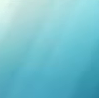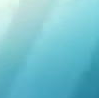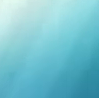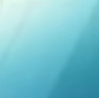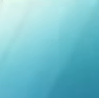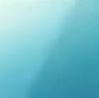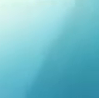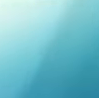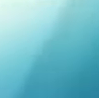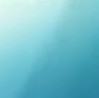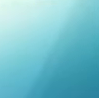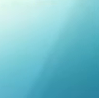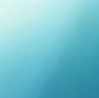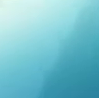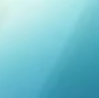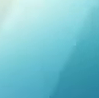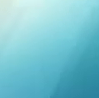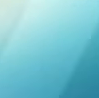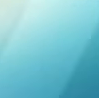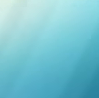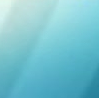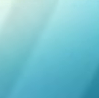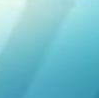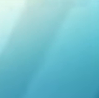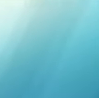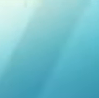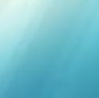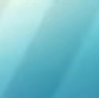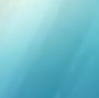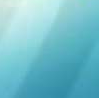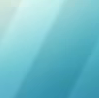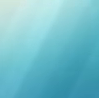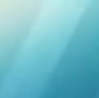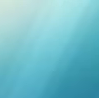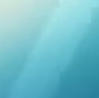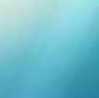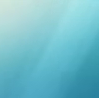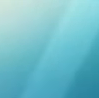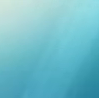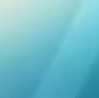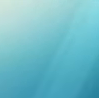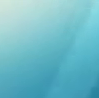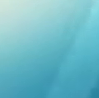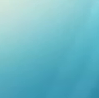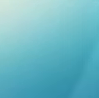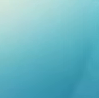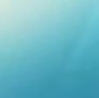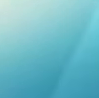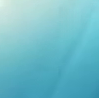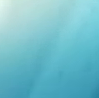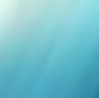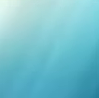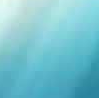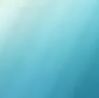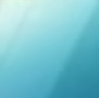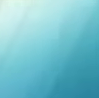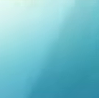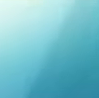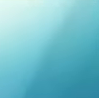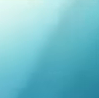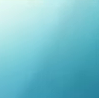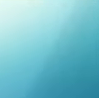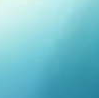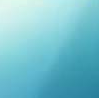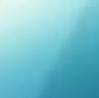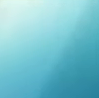that might not be accurate, or don't panic or become too nervous or agitated by the situation.